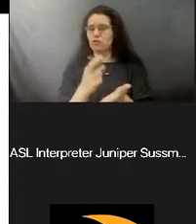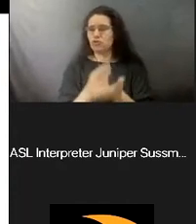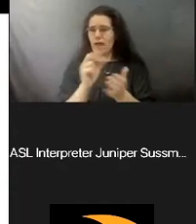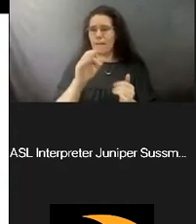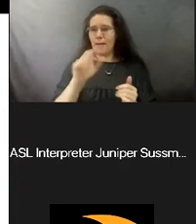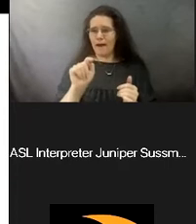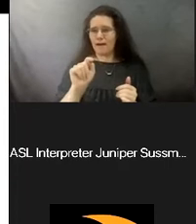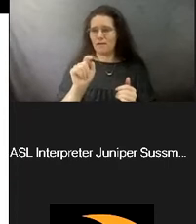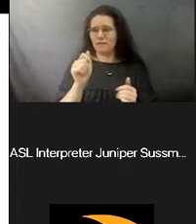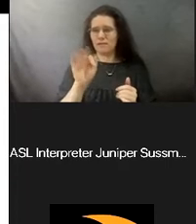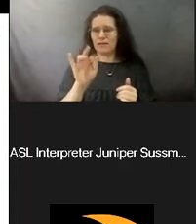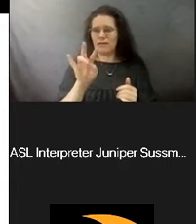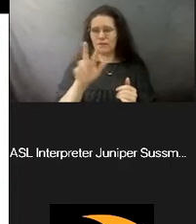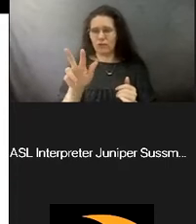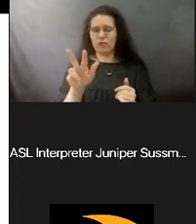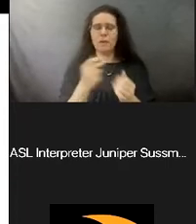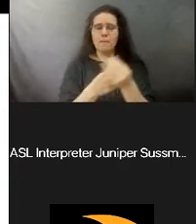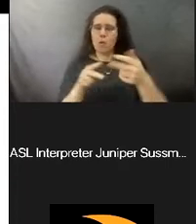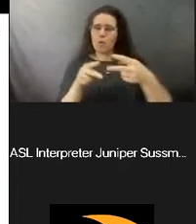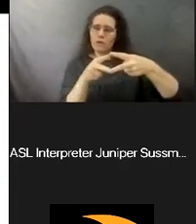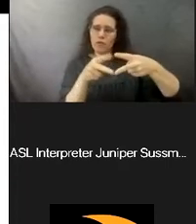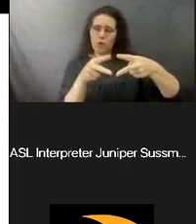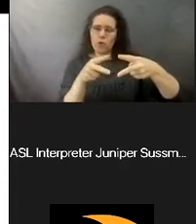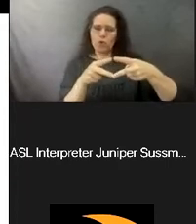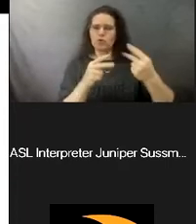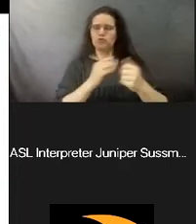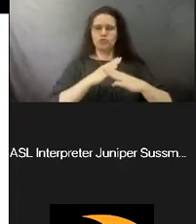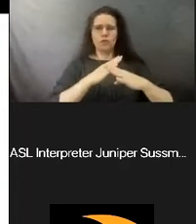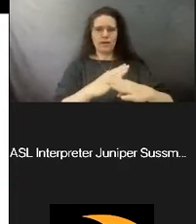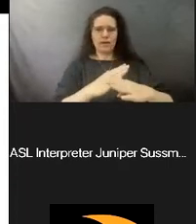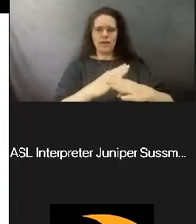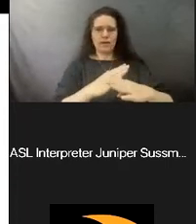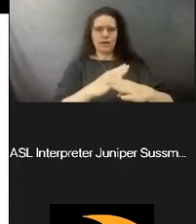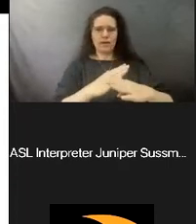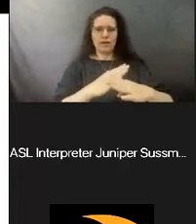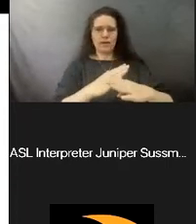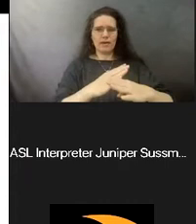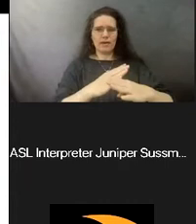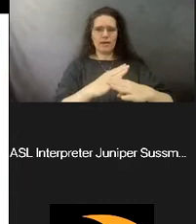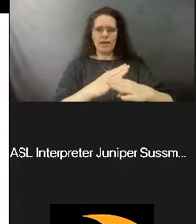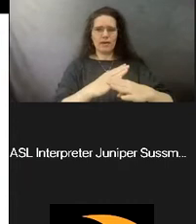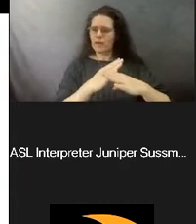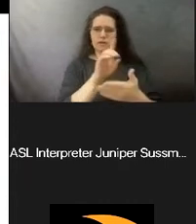prohibit discrimination on the basis of disability by a bunch of different entities.